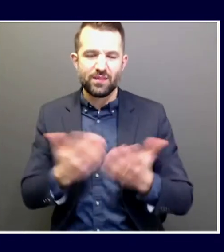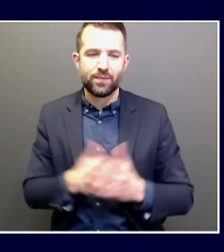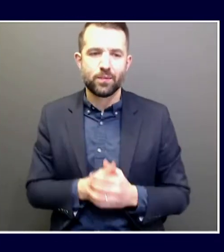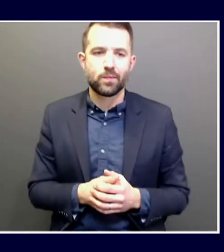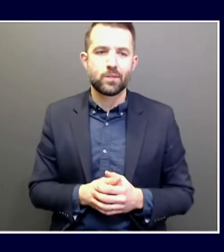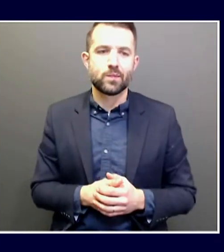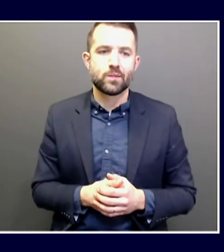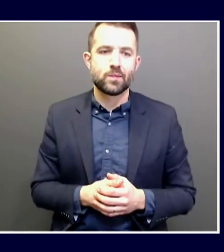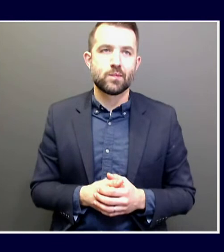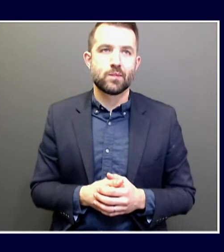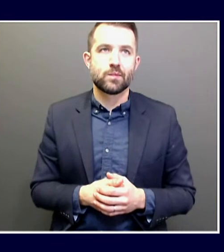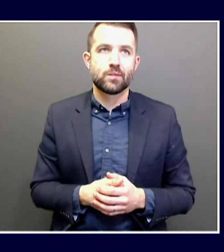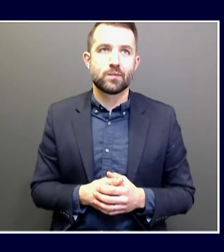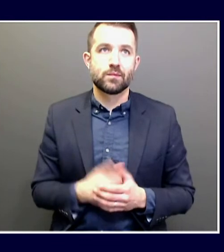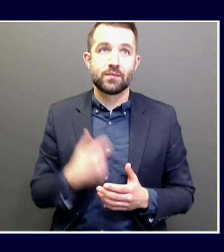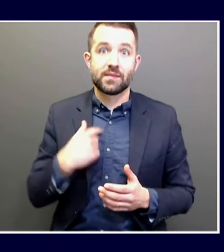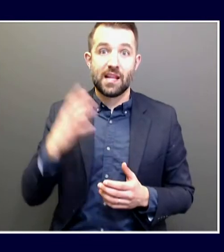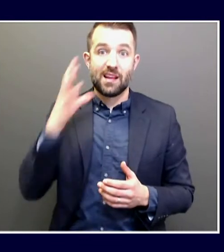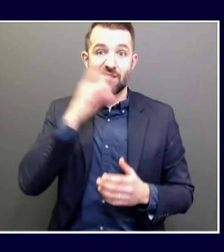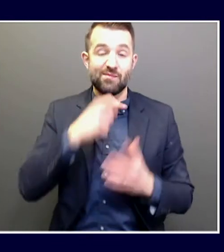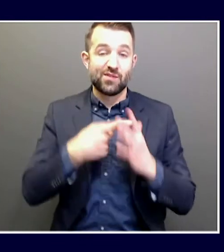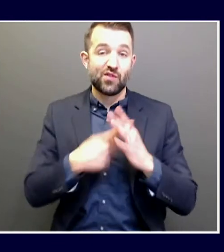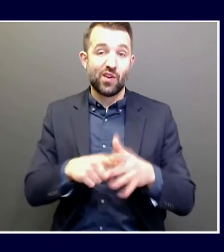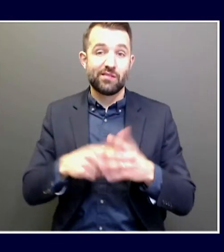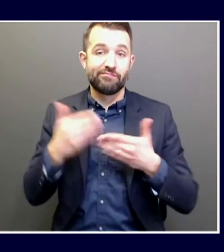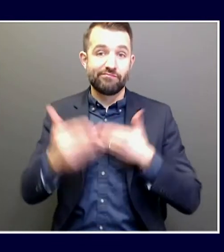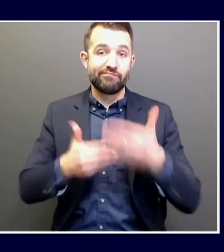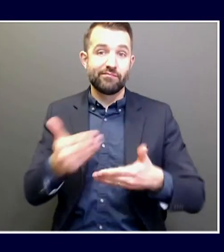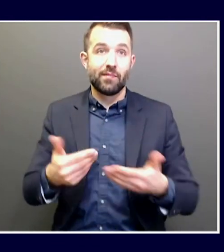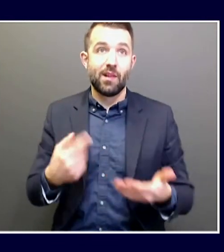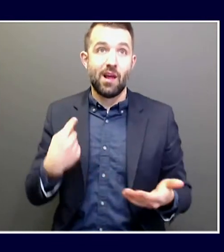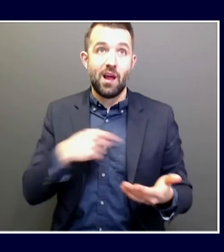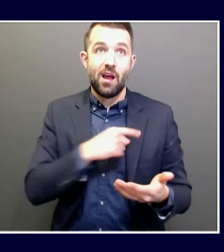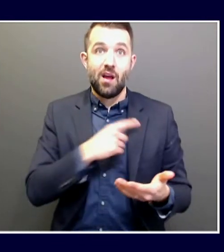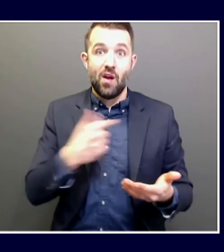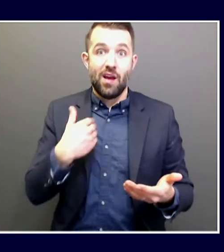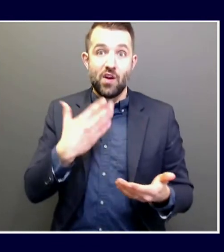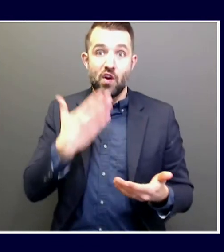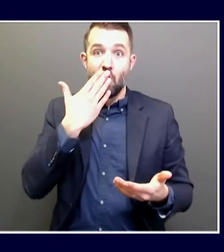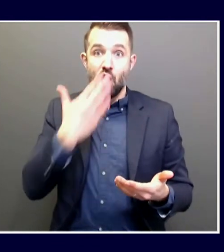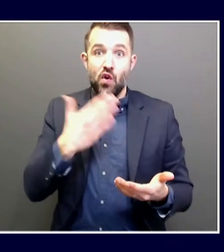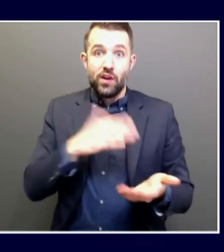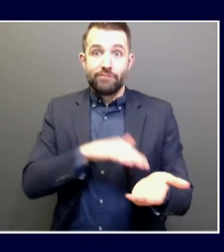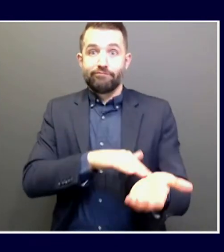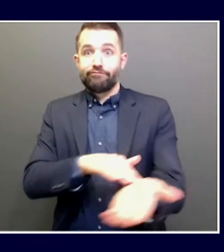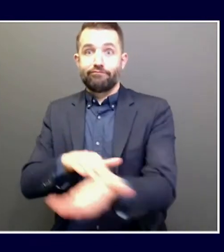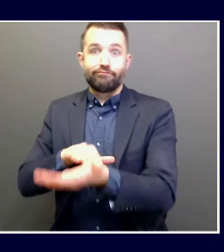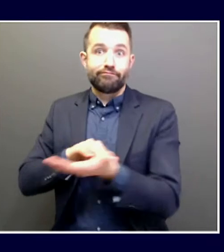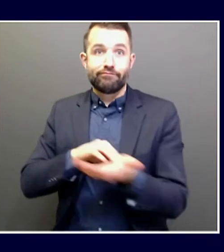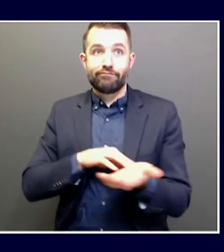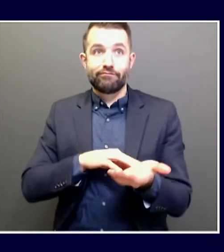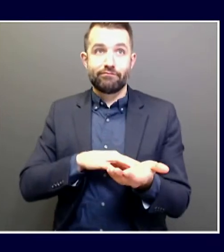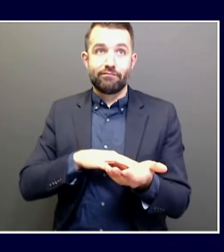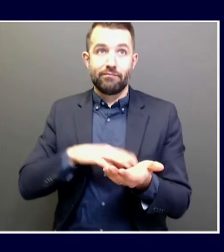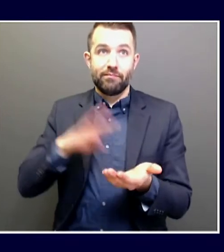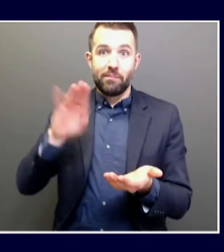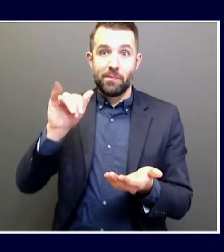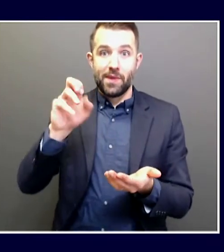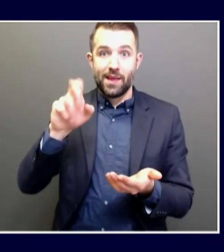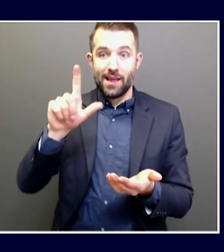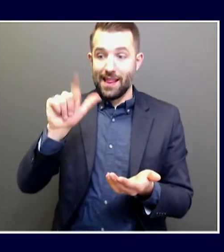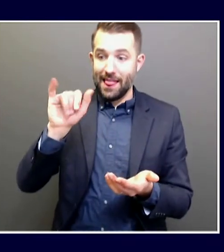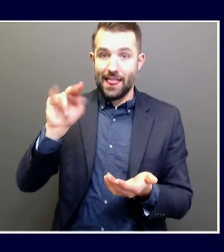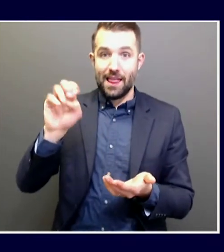any good baseline to say, is it getting worse or is it getting better? I do think that the nature of